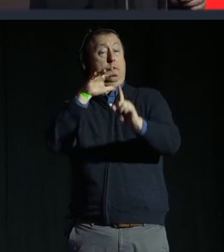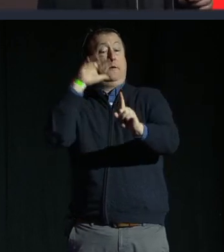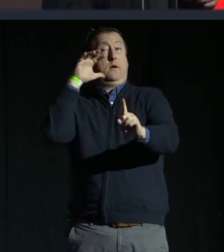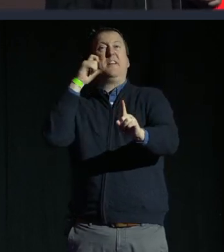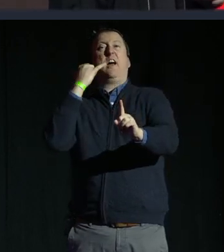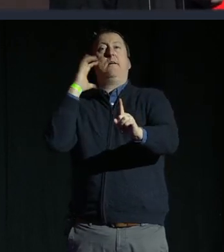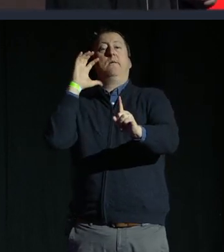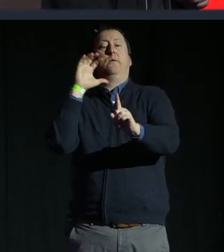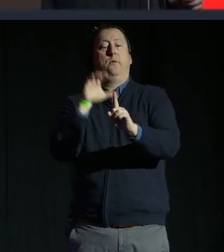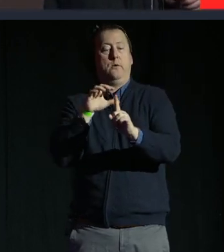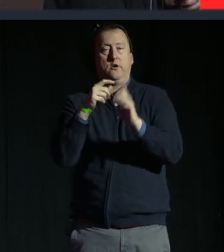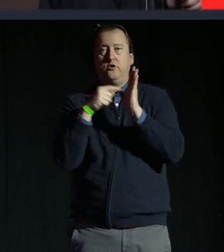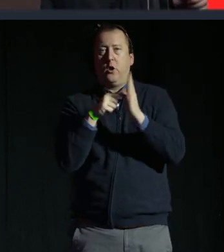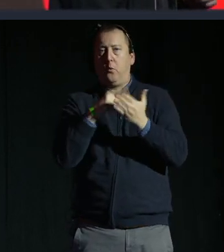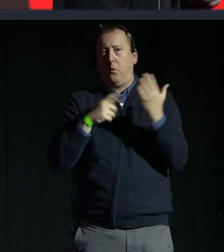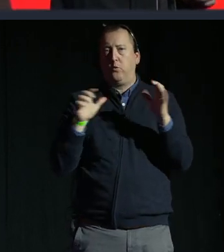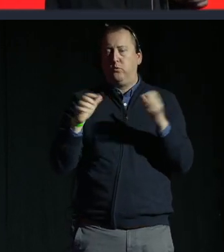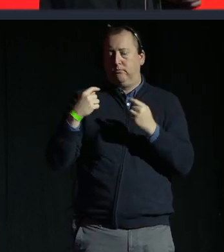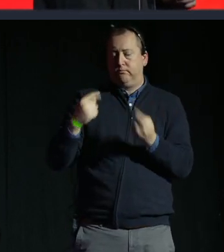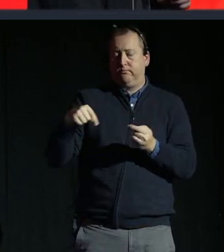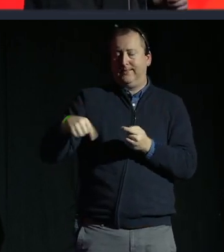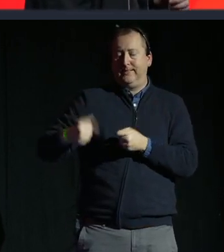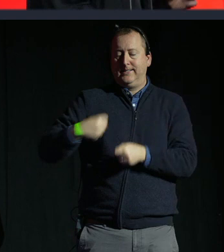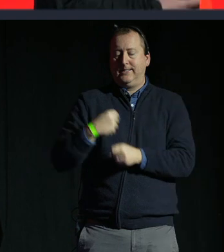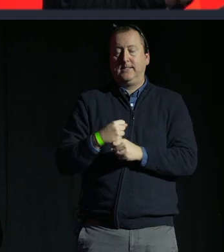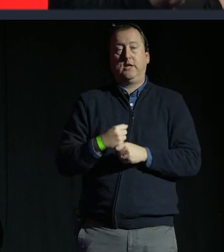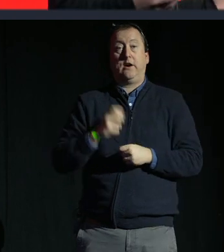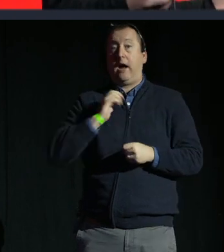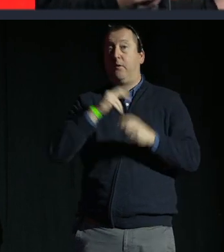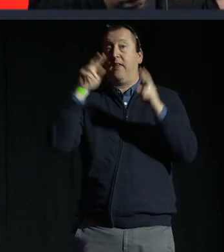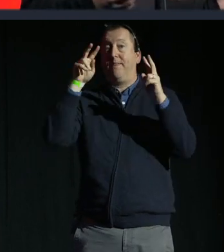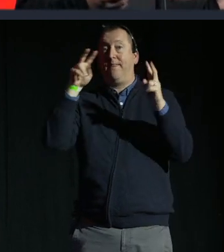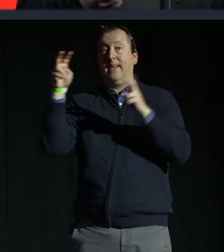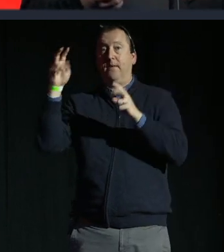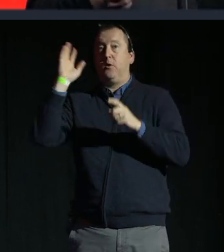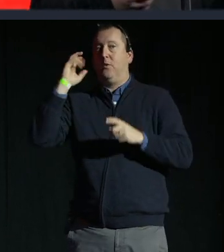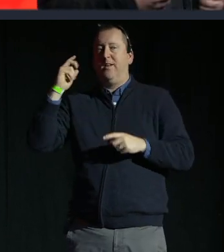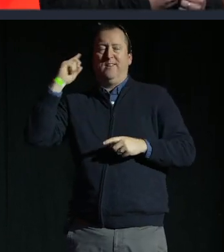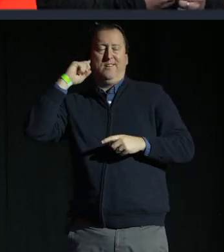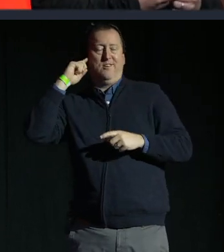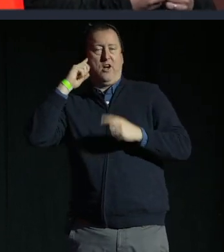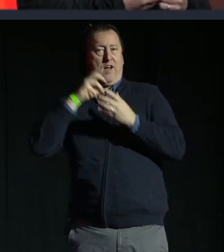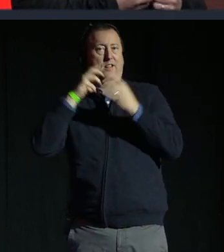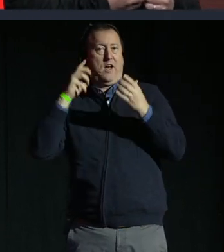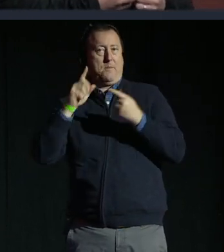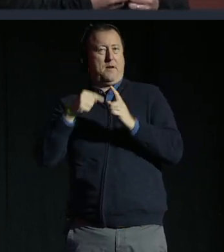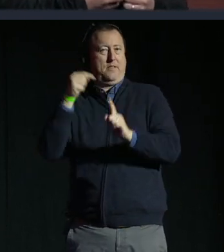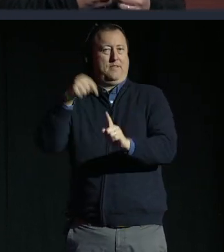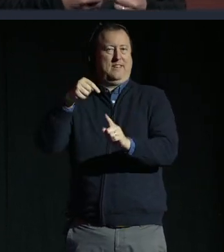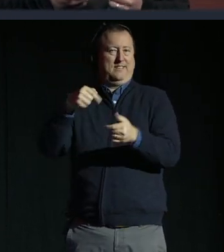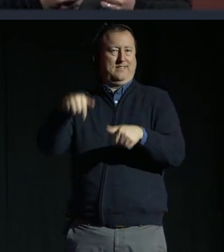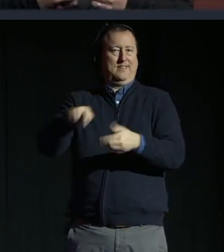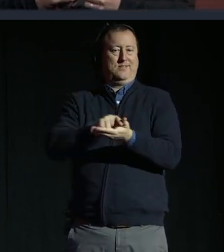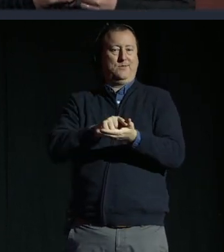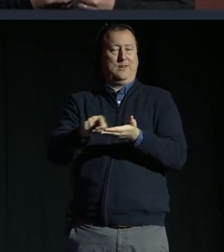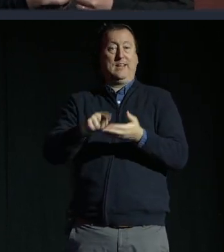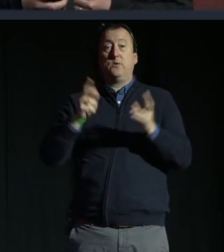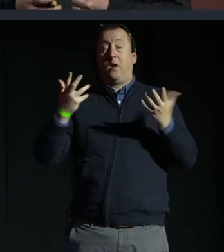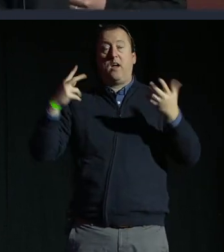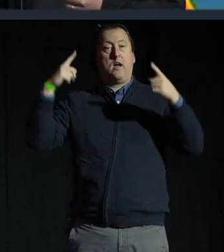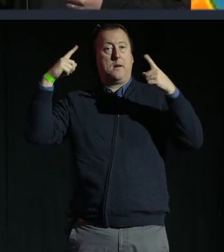the past year. Our theme that you're going to hear a lot about this week at Coalesce. It's complexity.